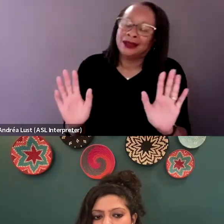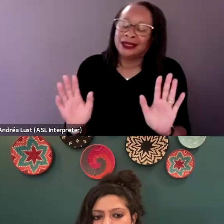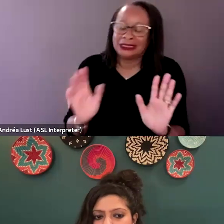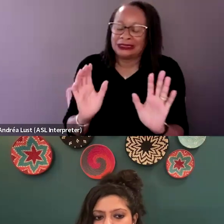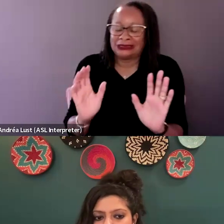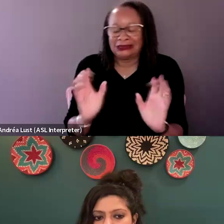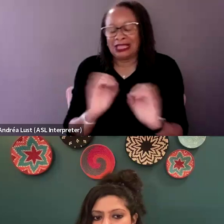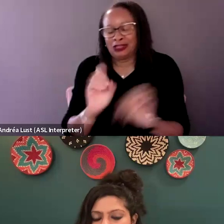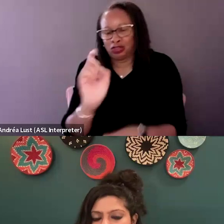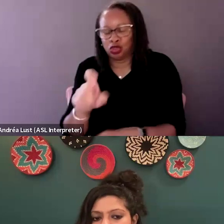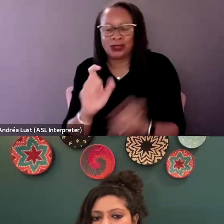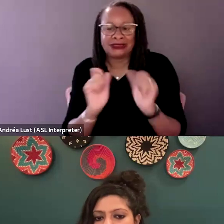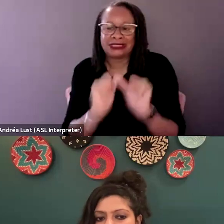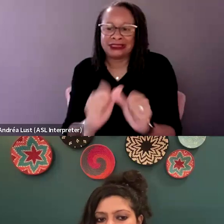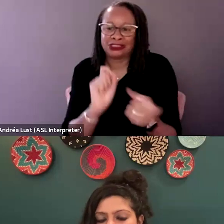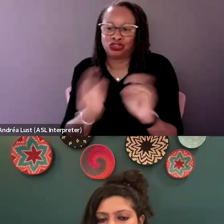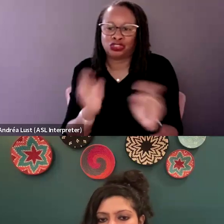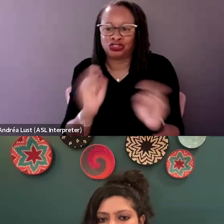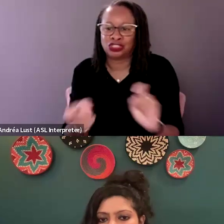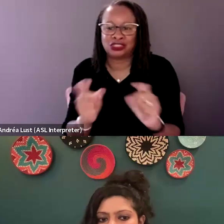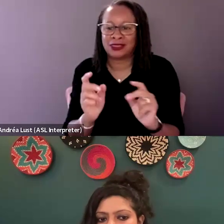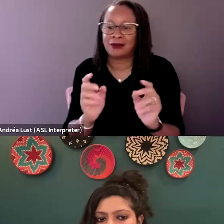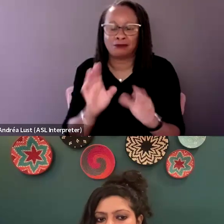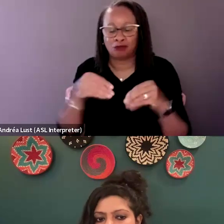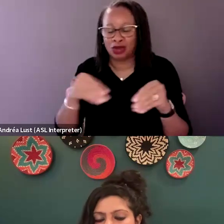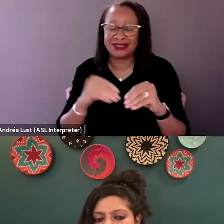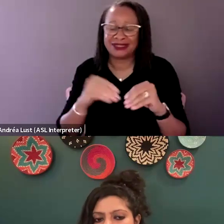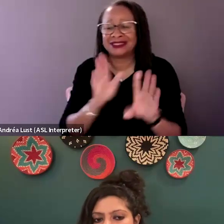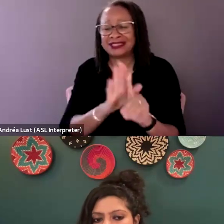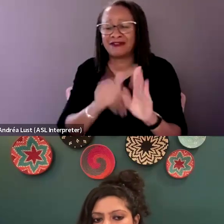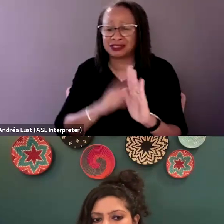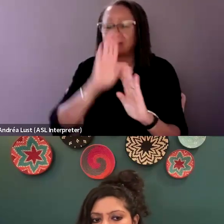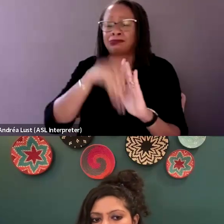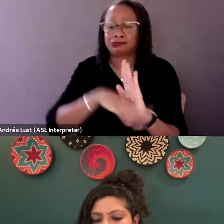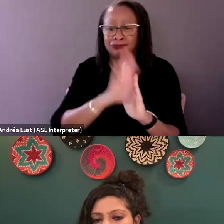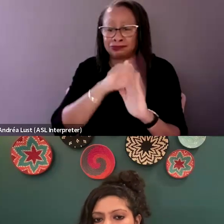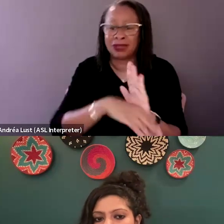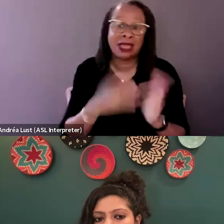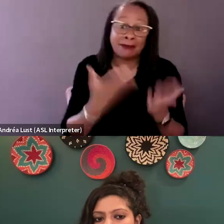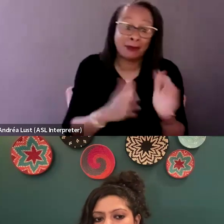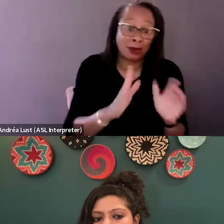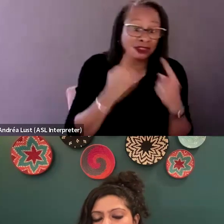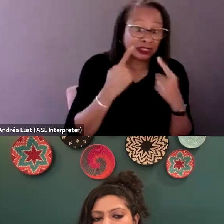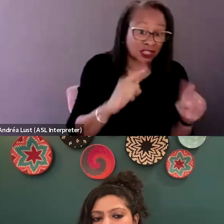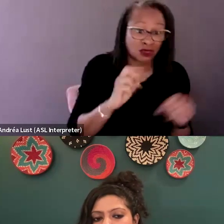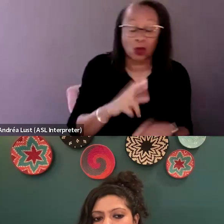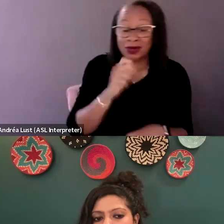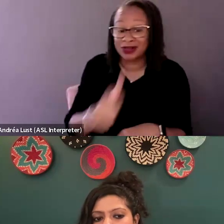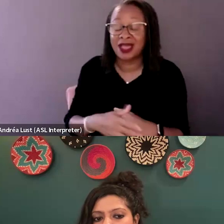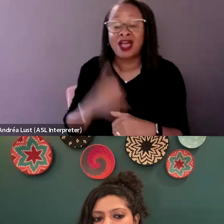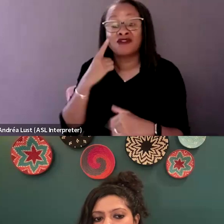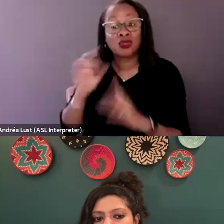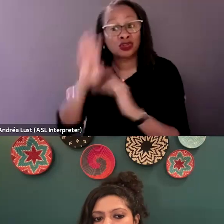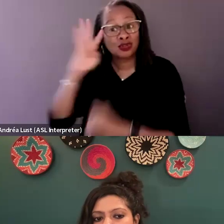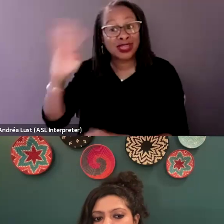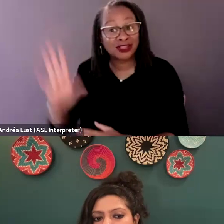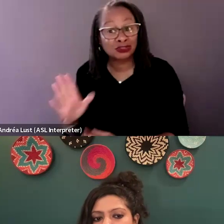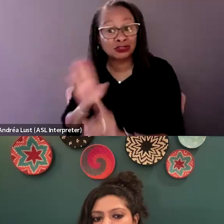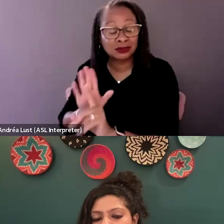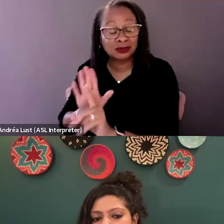Shaunak, You this can one also is define position of power for yourselves, what it means to you also. Right, right.